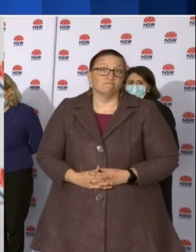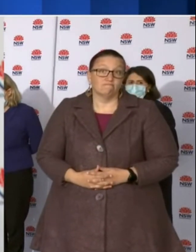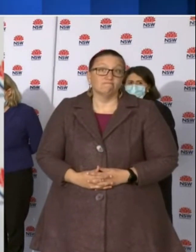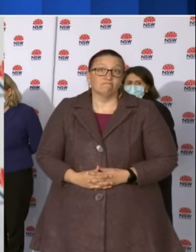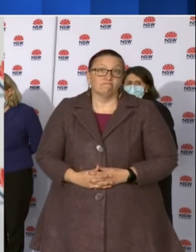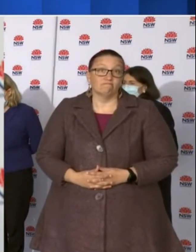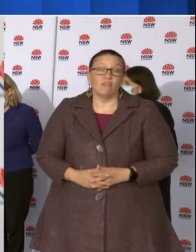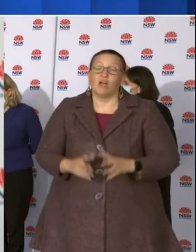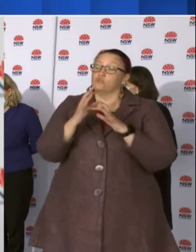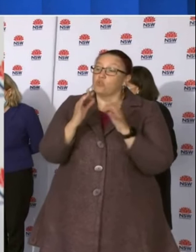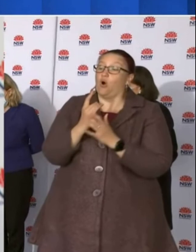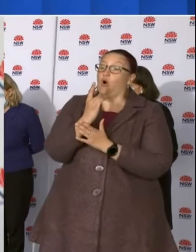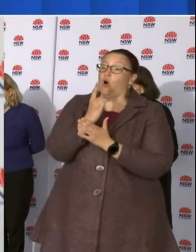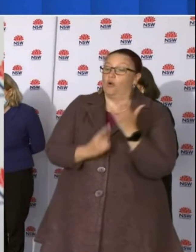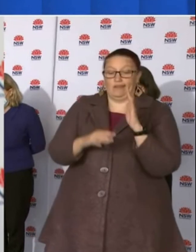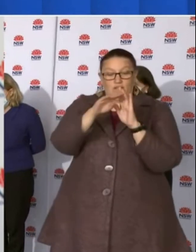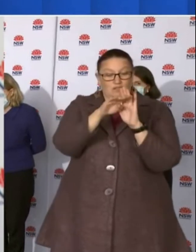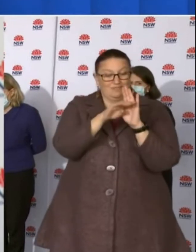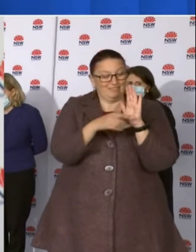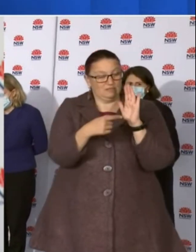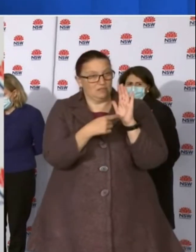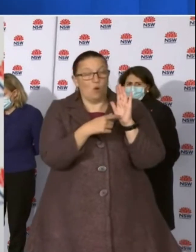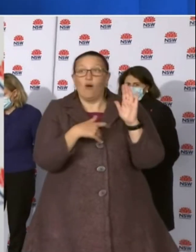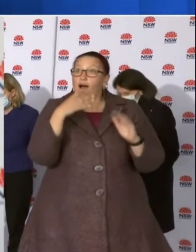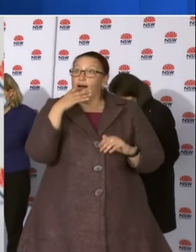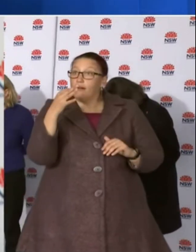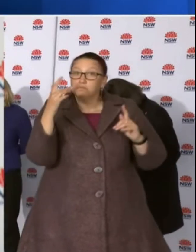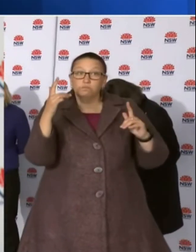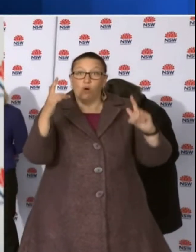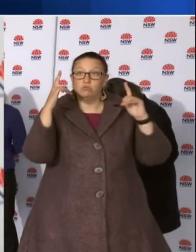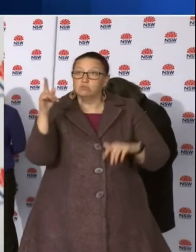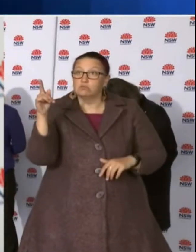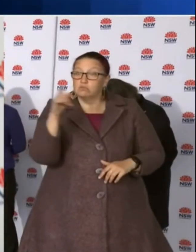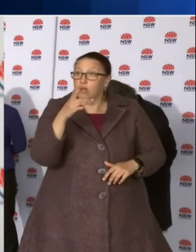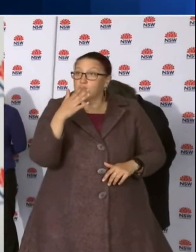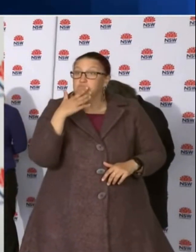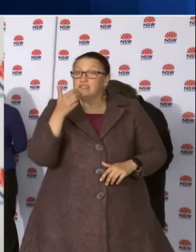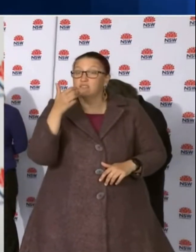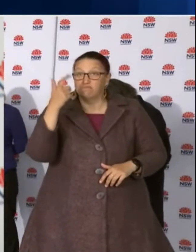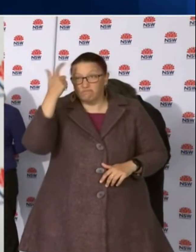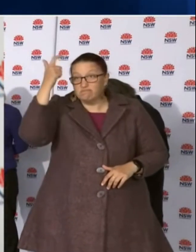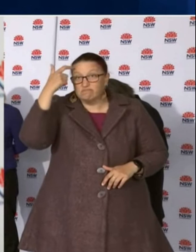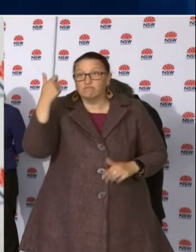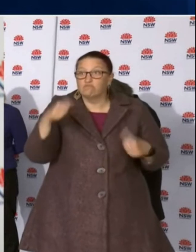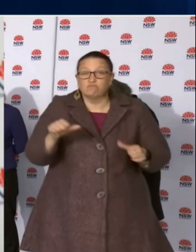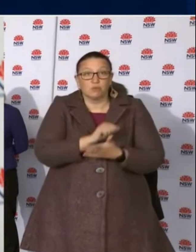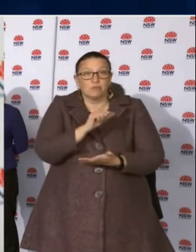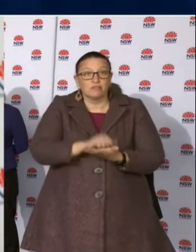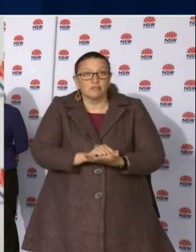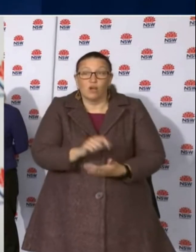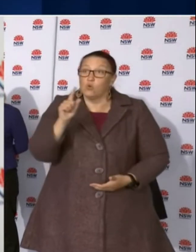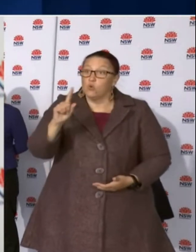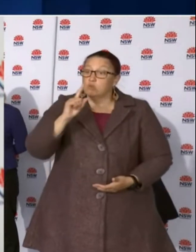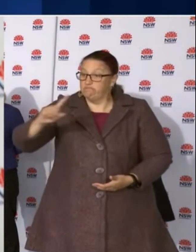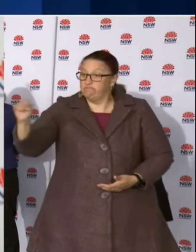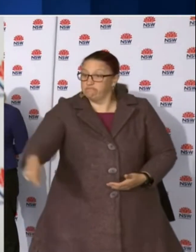matter, it's what we're asking people to do. And we're asking employers to try and be reasonable and understand that you asking your staff